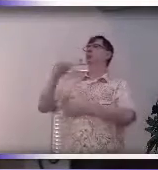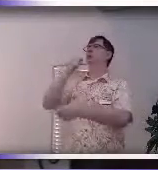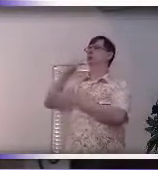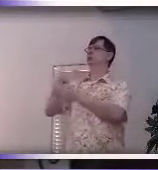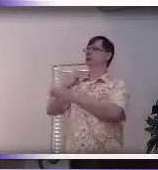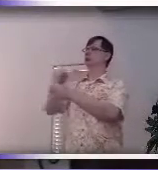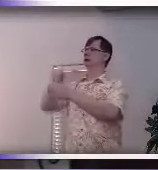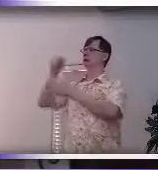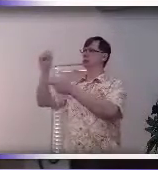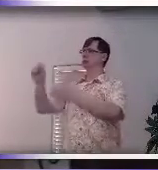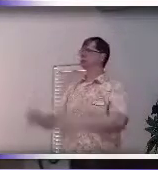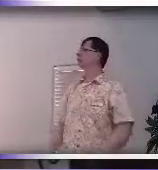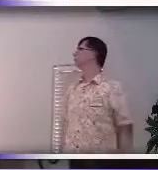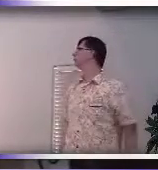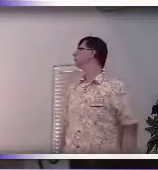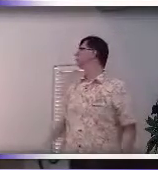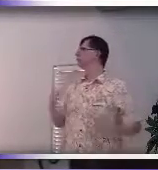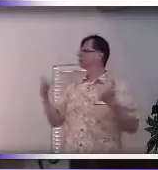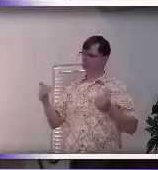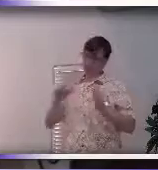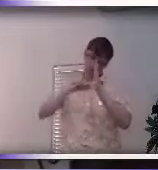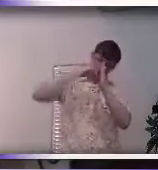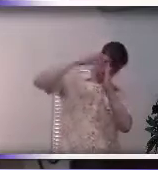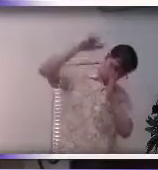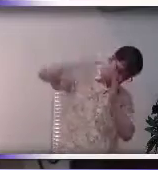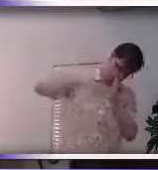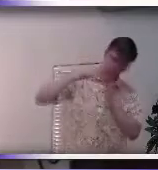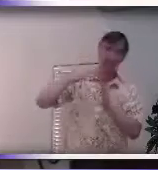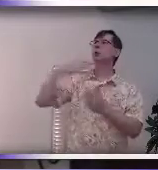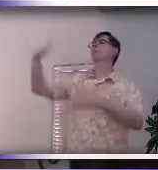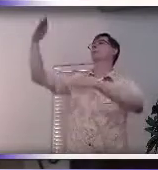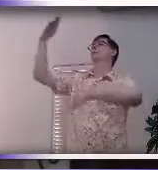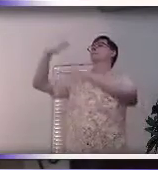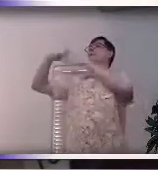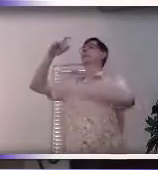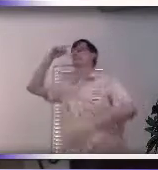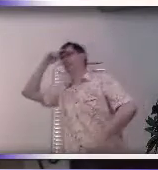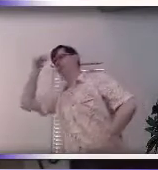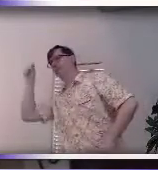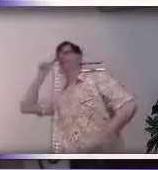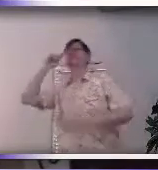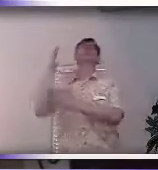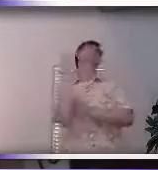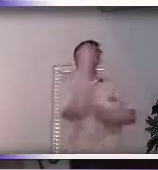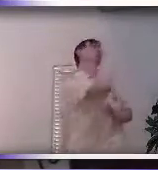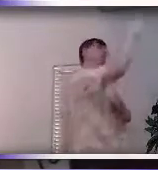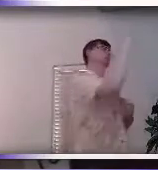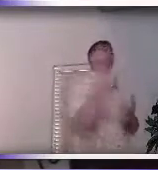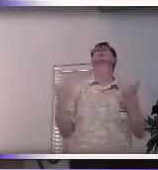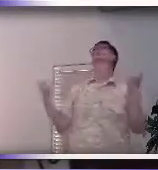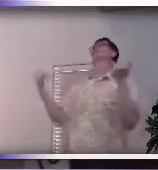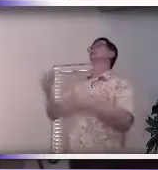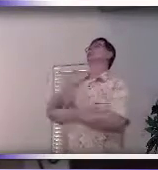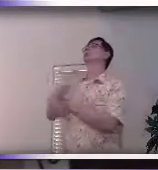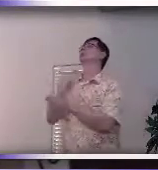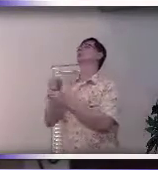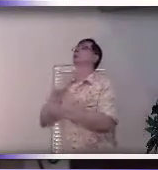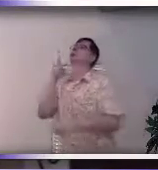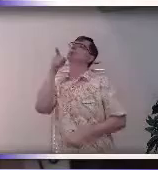created. Well, those words are based on thoughts, and the thoughts of God are what created